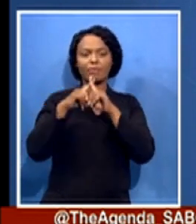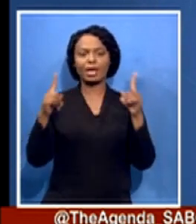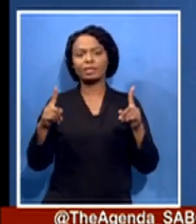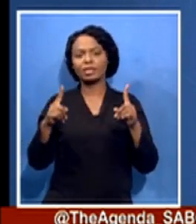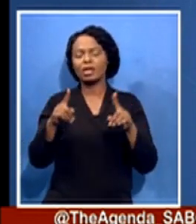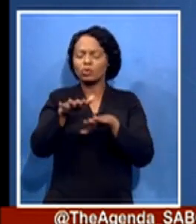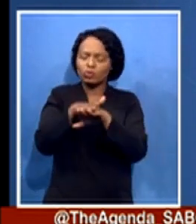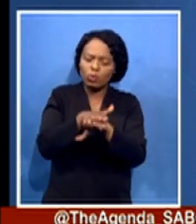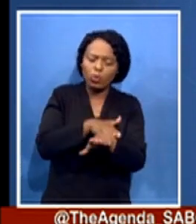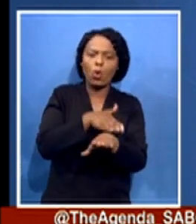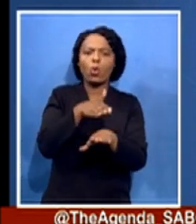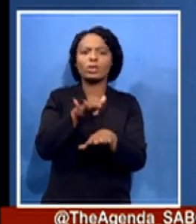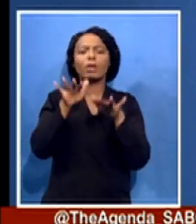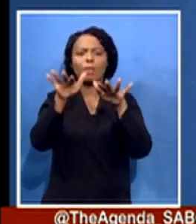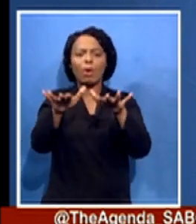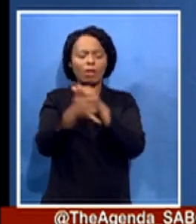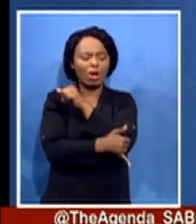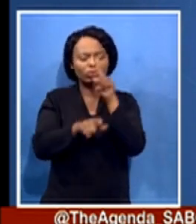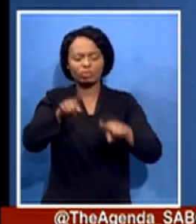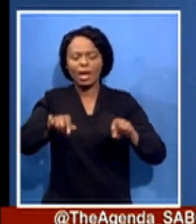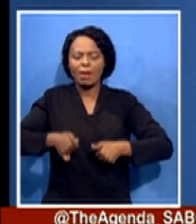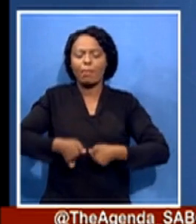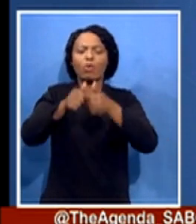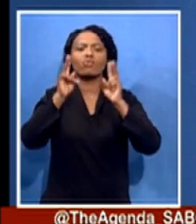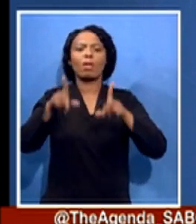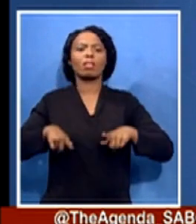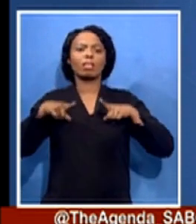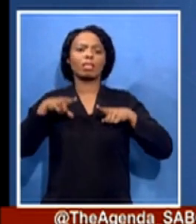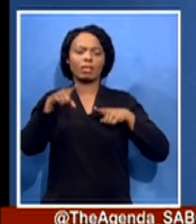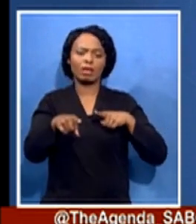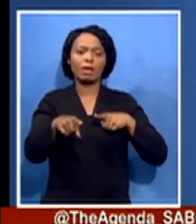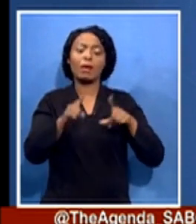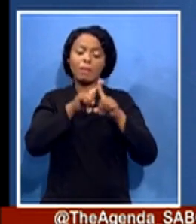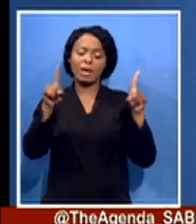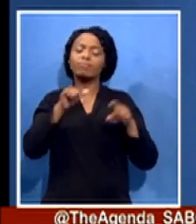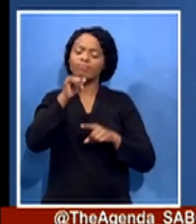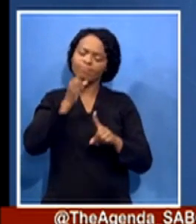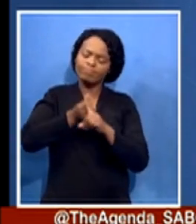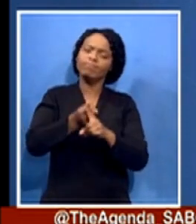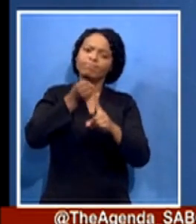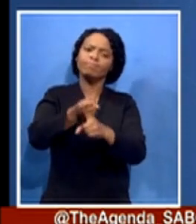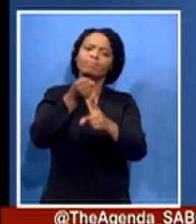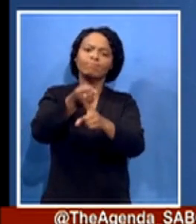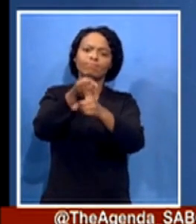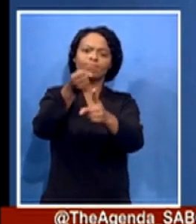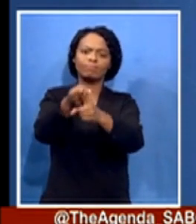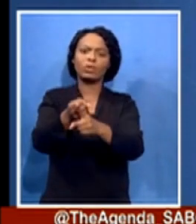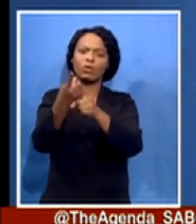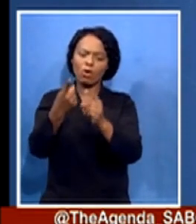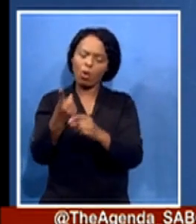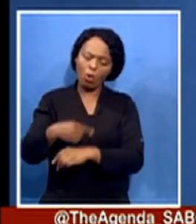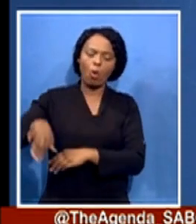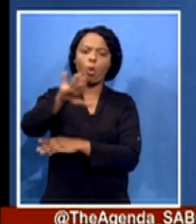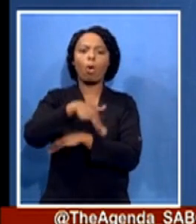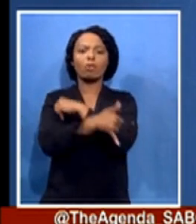and we're going to have to keep pushing it from a global perspective. Right. Look, I just wonder, and I think it's a